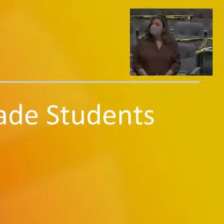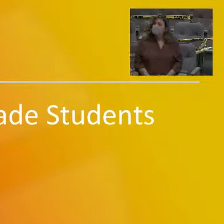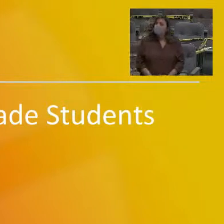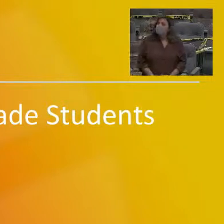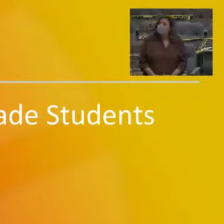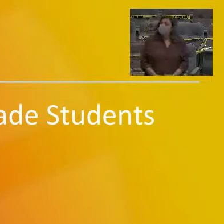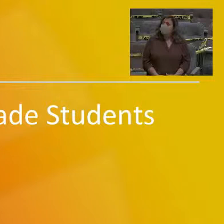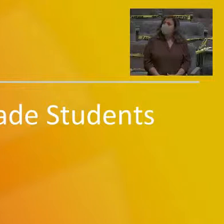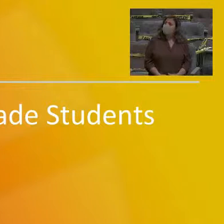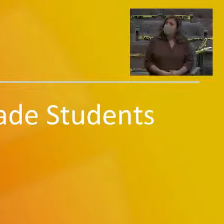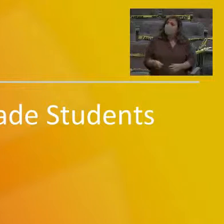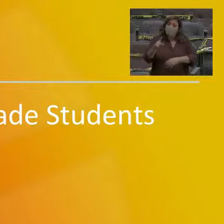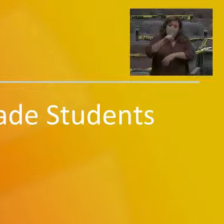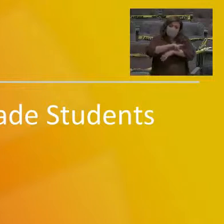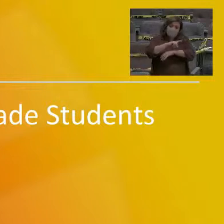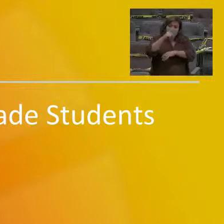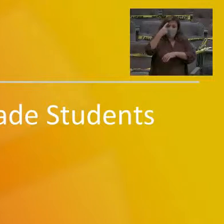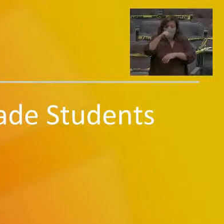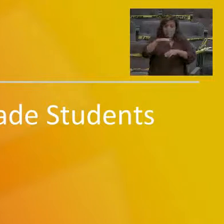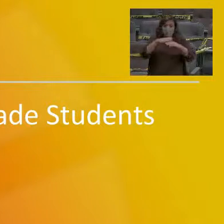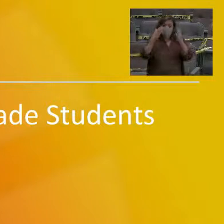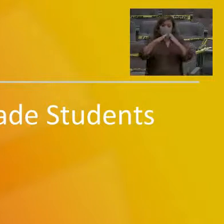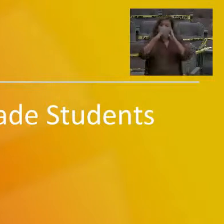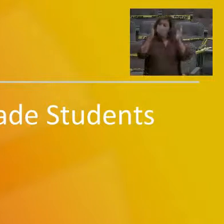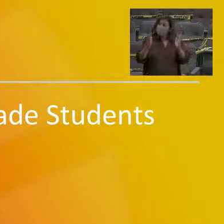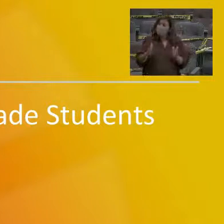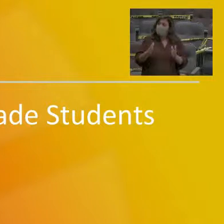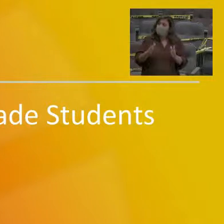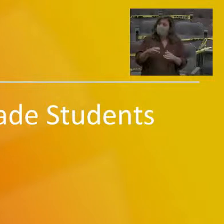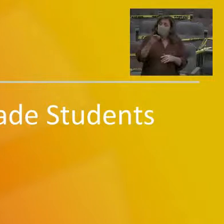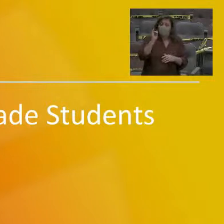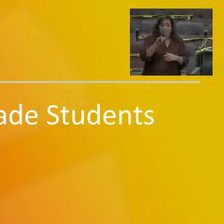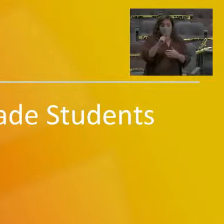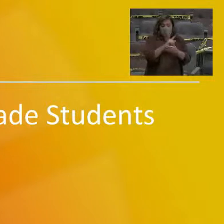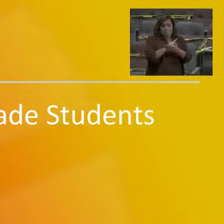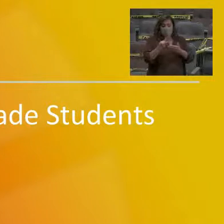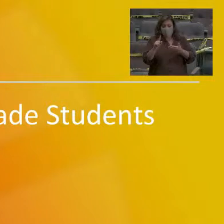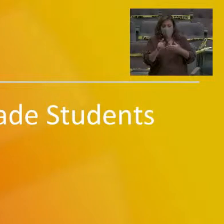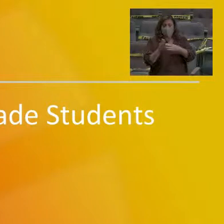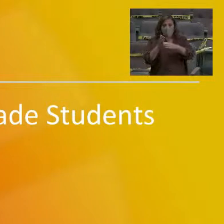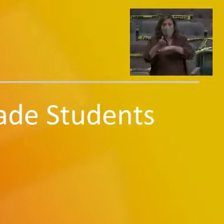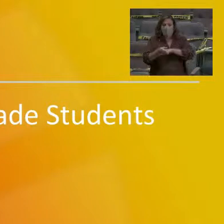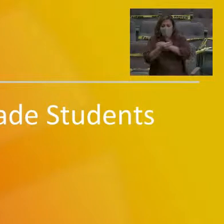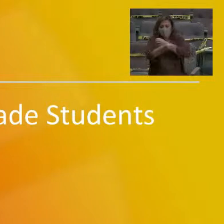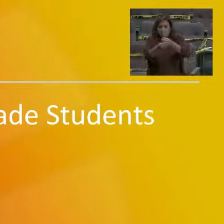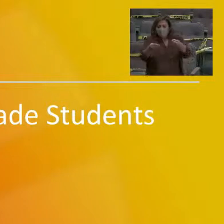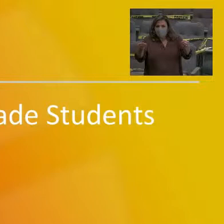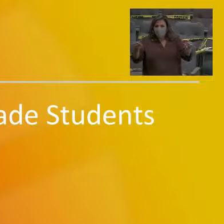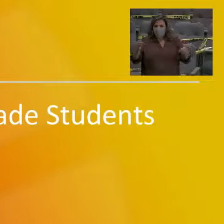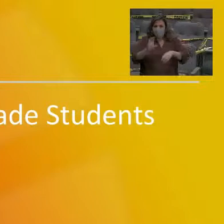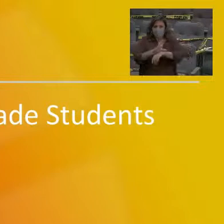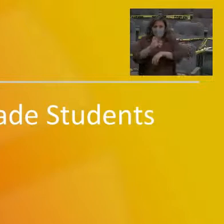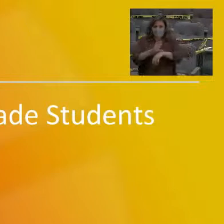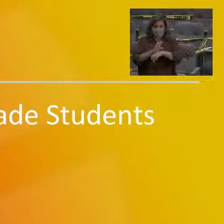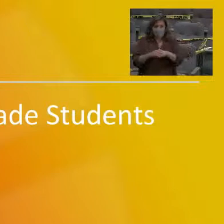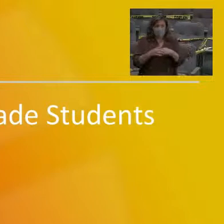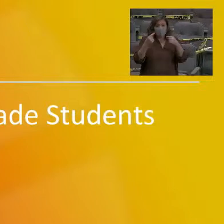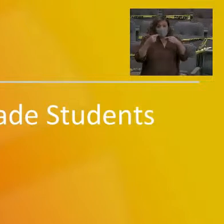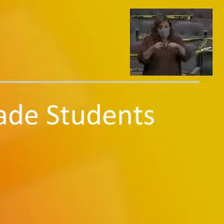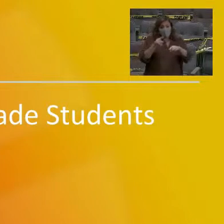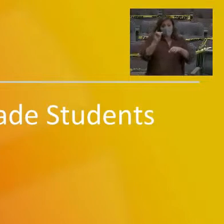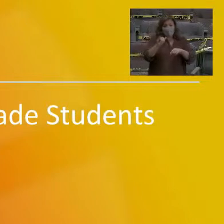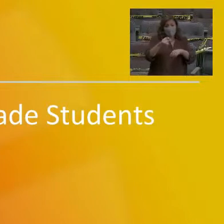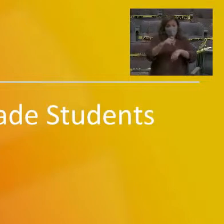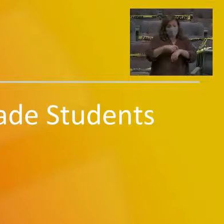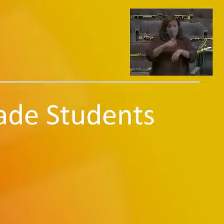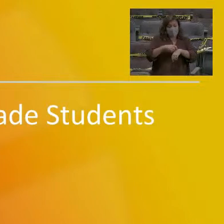The dates for open house are the week after device distribution. During that time, we will also have